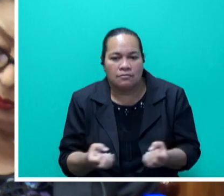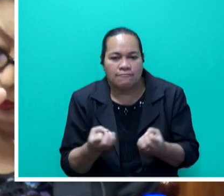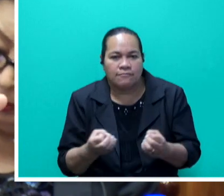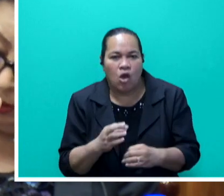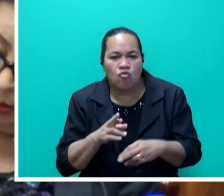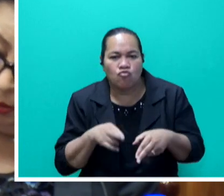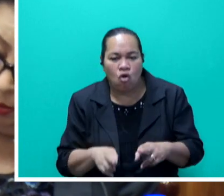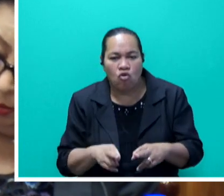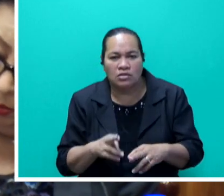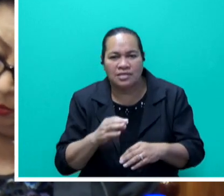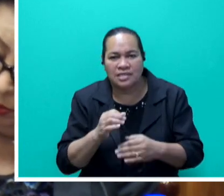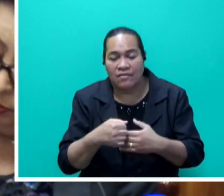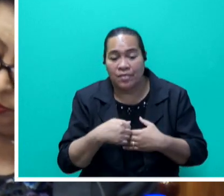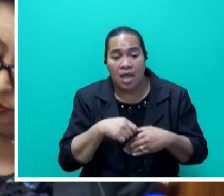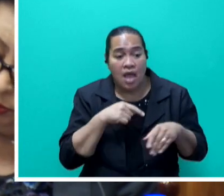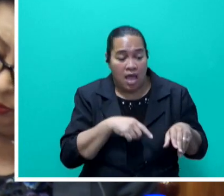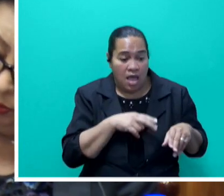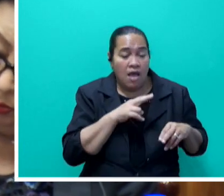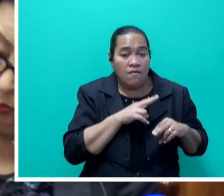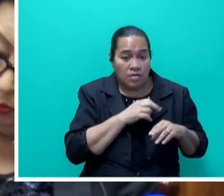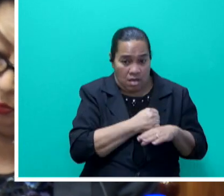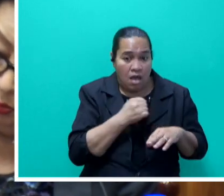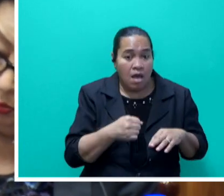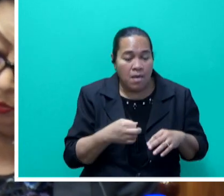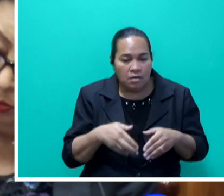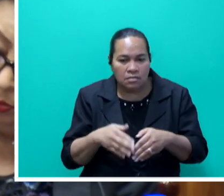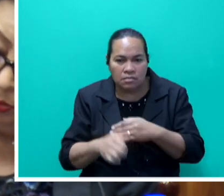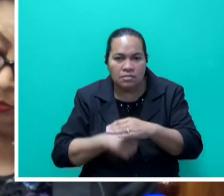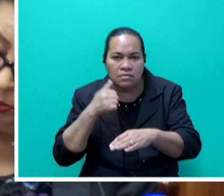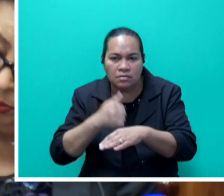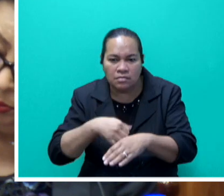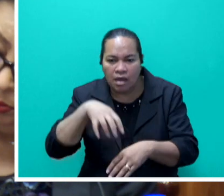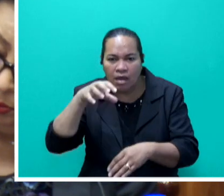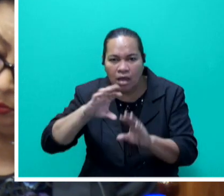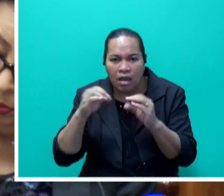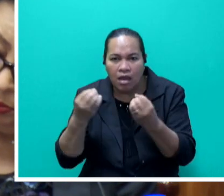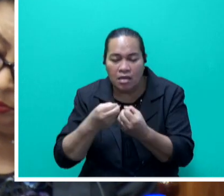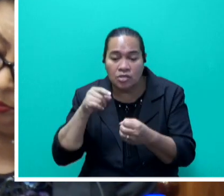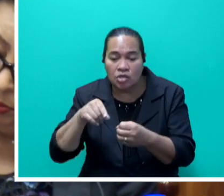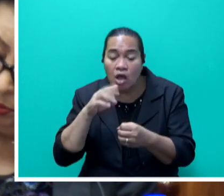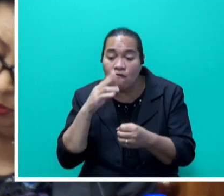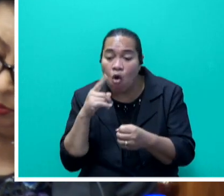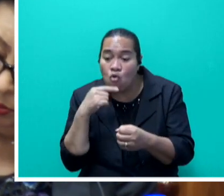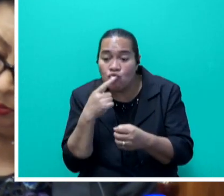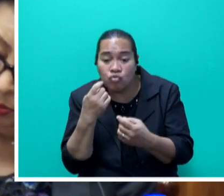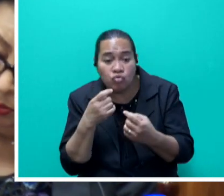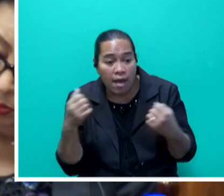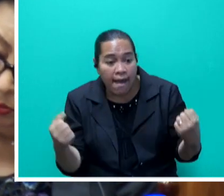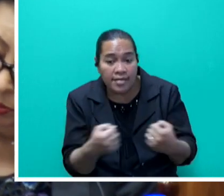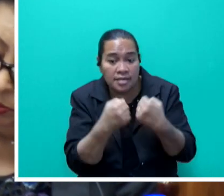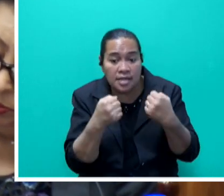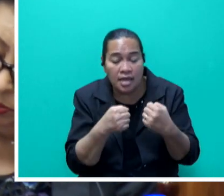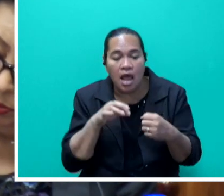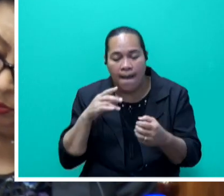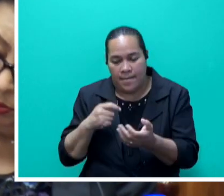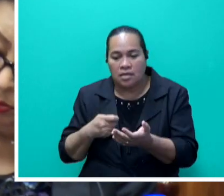Compensation Commission of Fiji in 2017 to ensure compensation must be paid for any personal injury or death suffered by any person